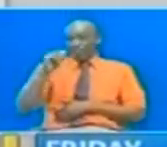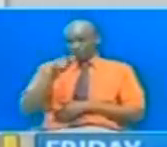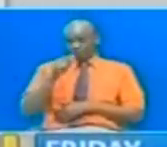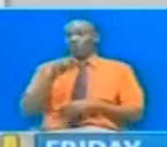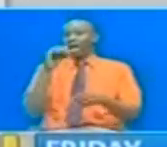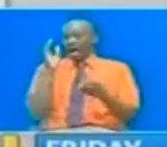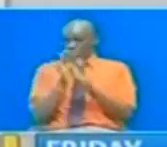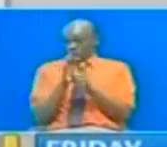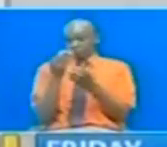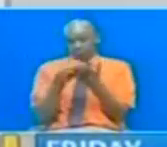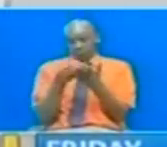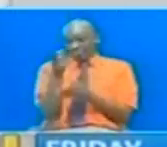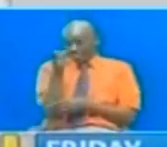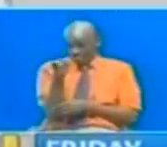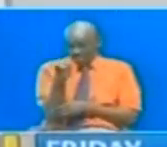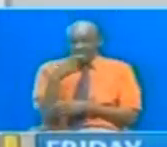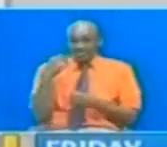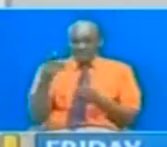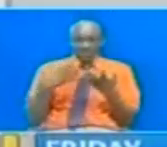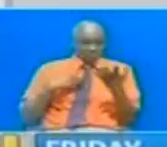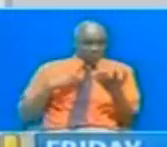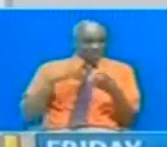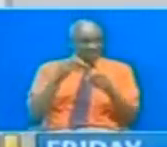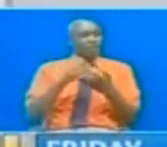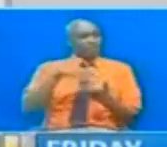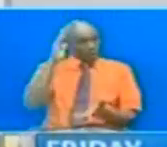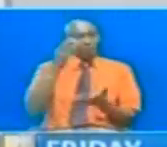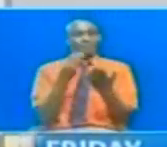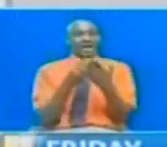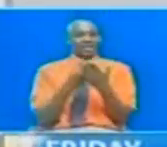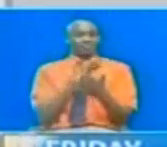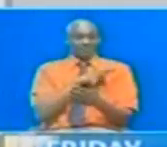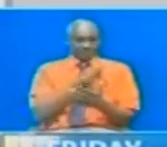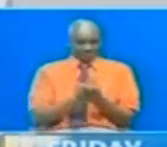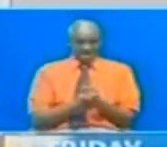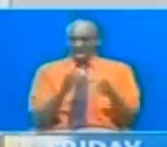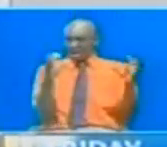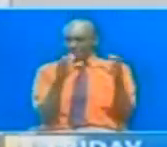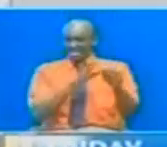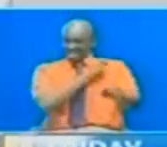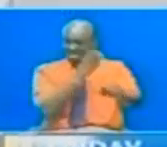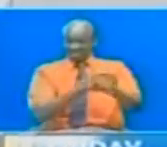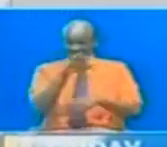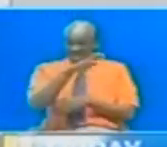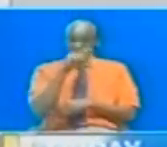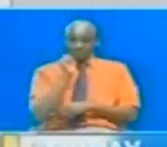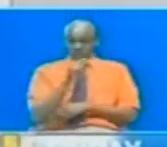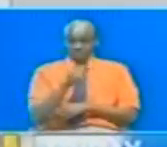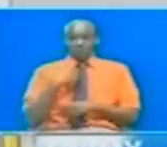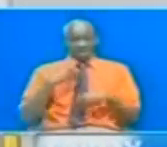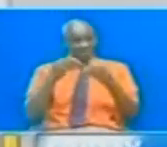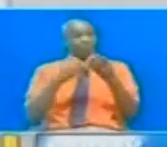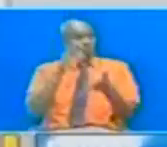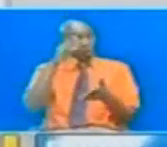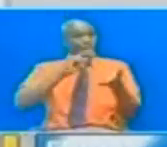to the plummeting global oil prices, which are likely to give them larger profit margins. Companies in the energy sector are expected to issue large cash calls